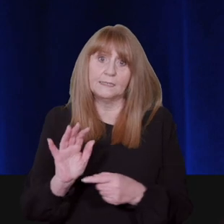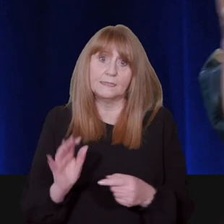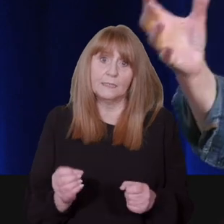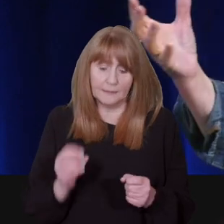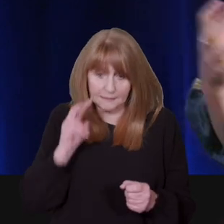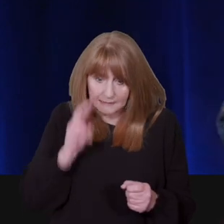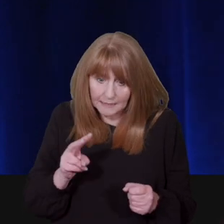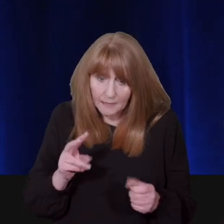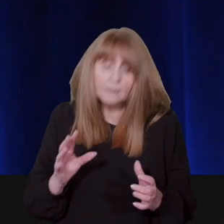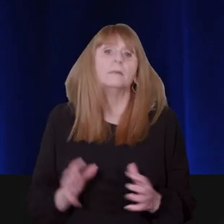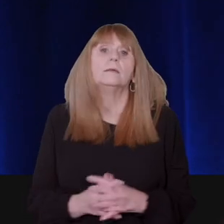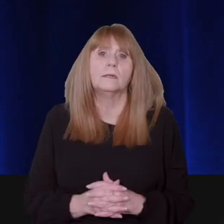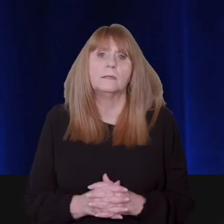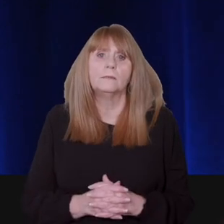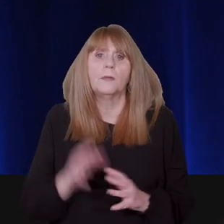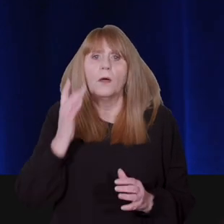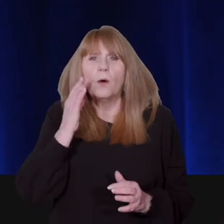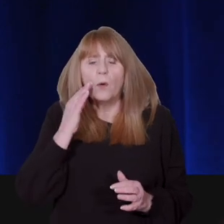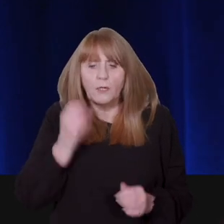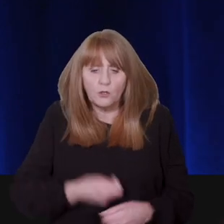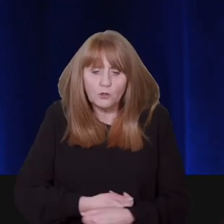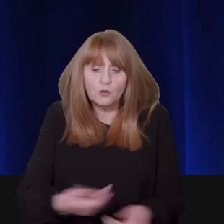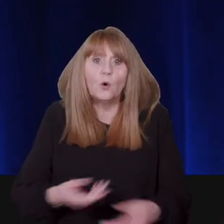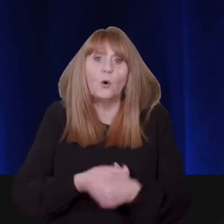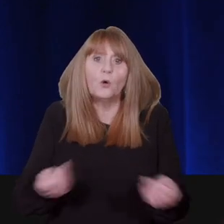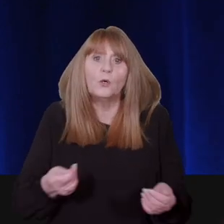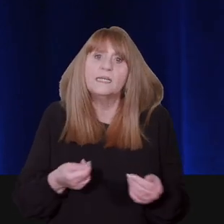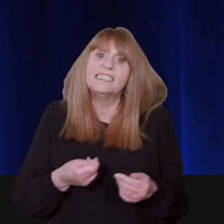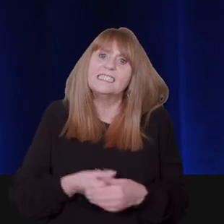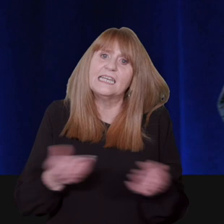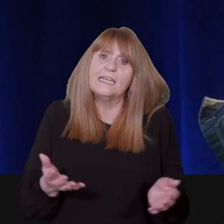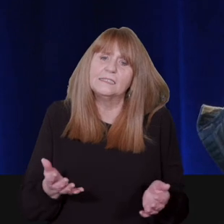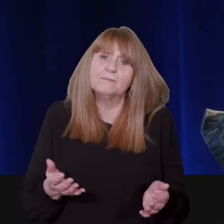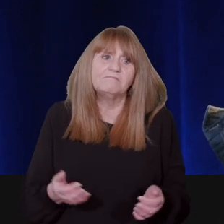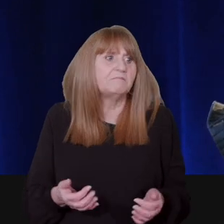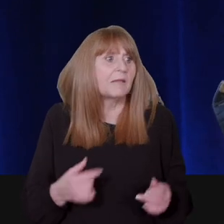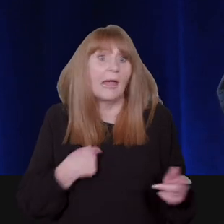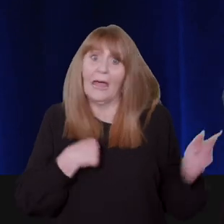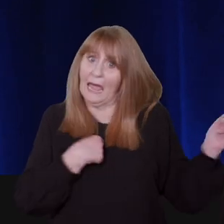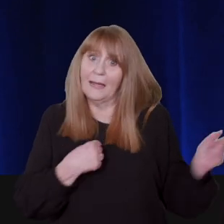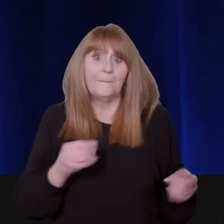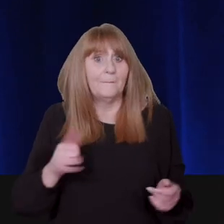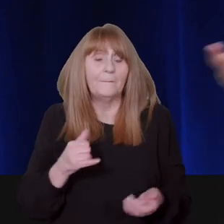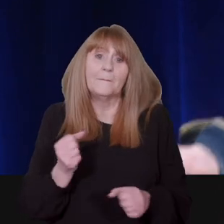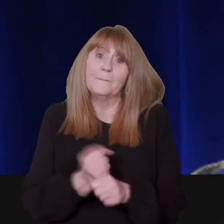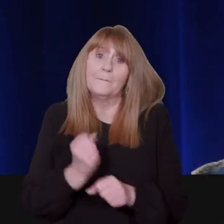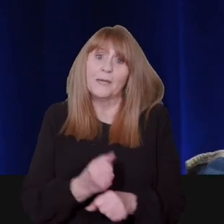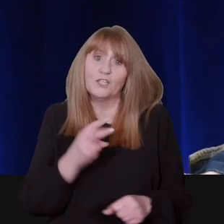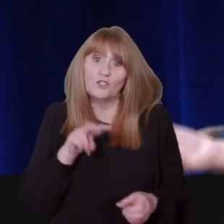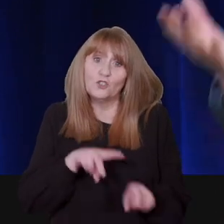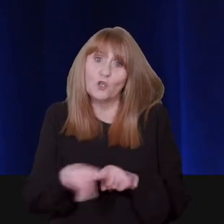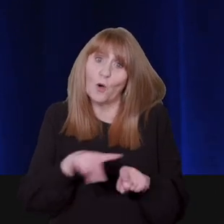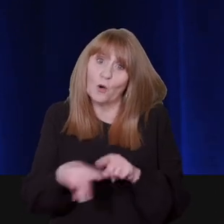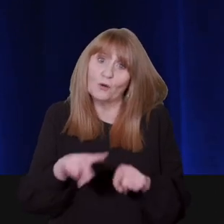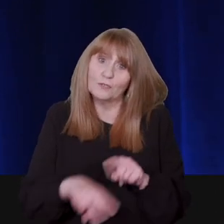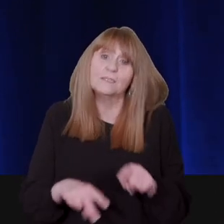When you sow seeds, I've made a few jokes on Facebook and Twitter, and Instagram of growing things just for the sake of